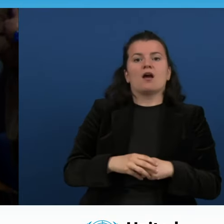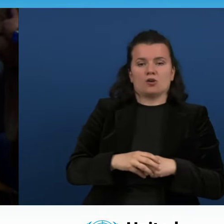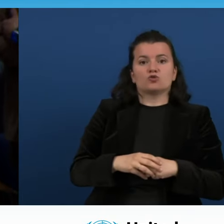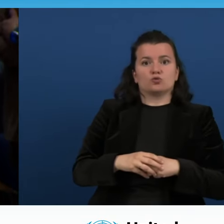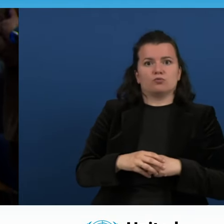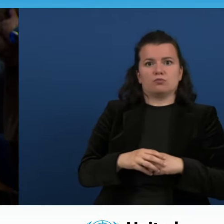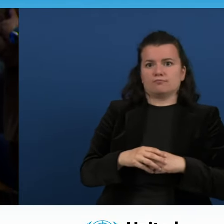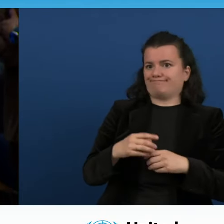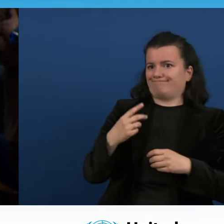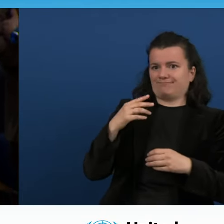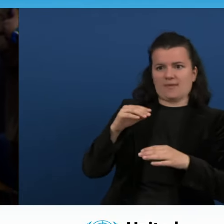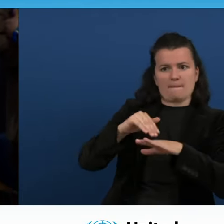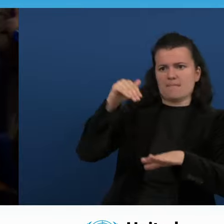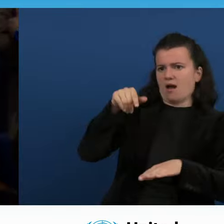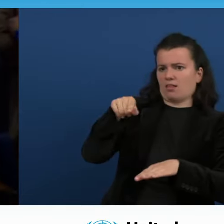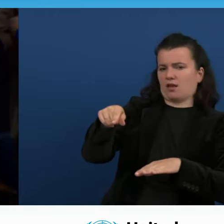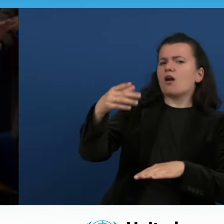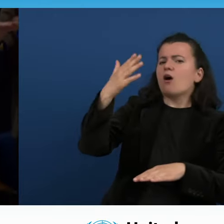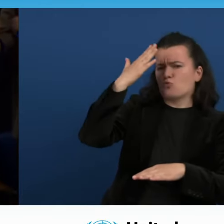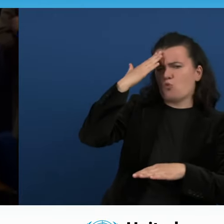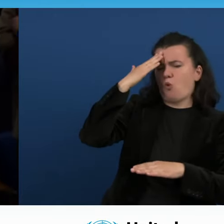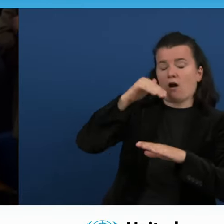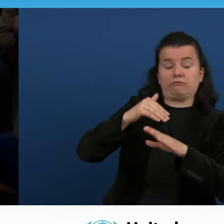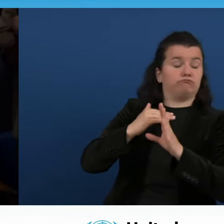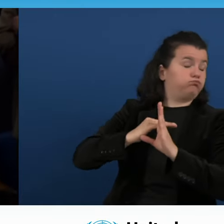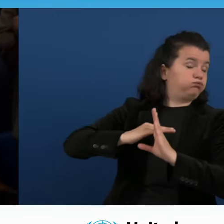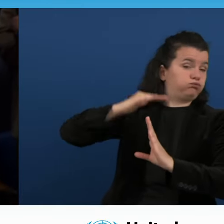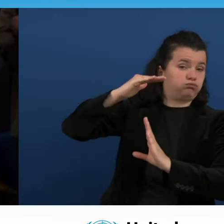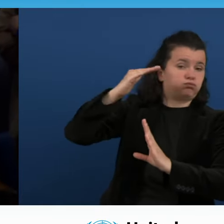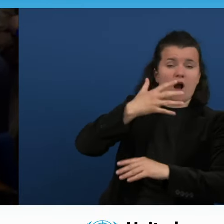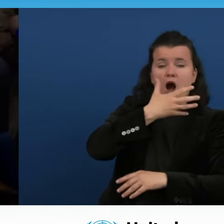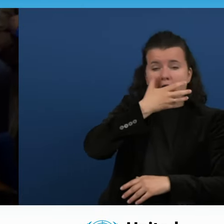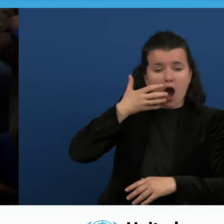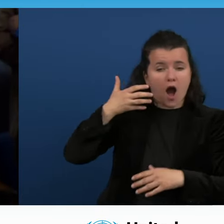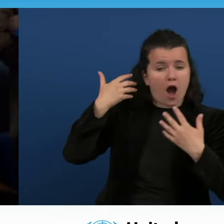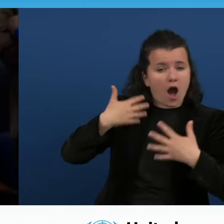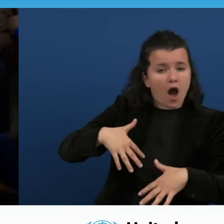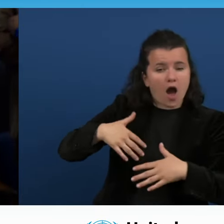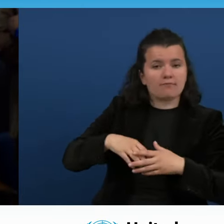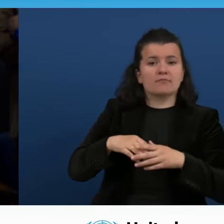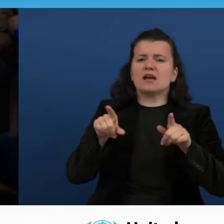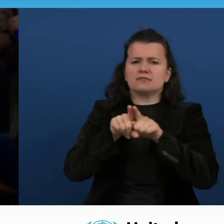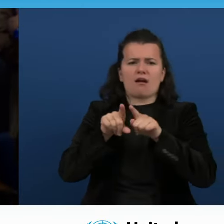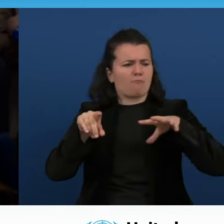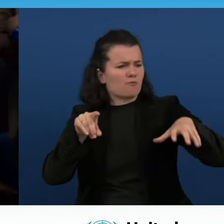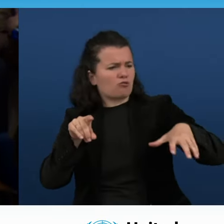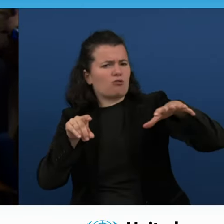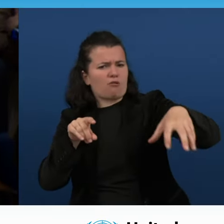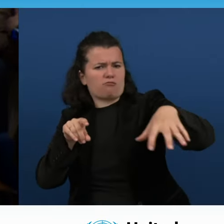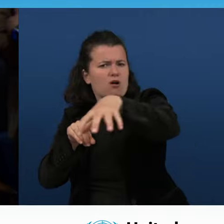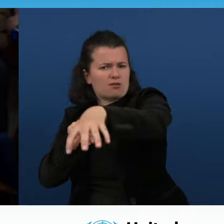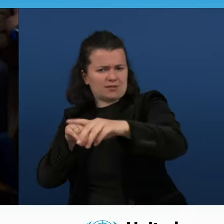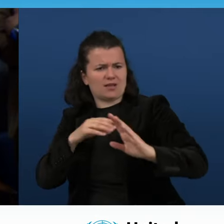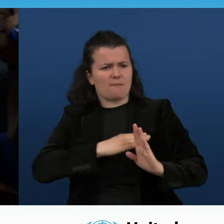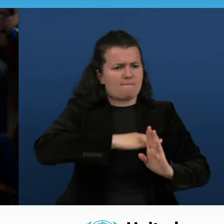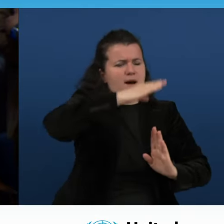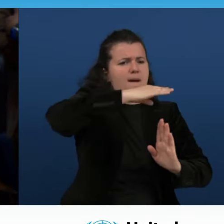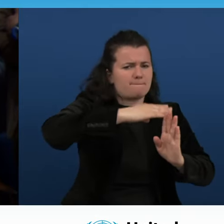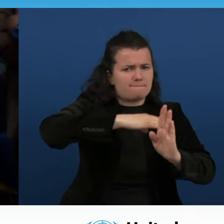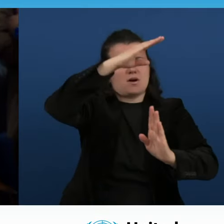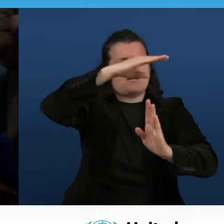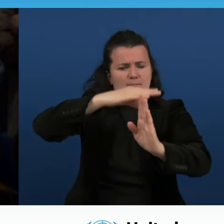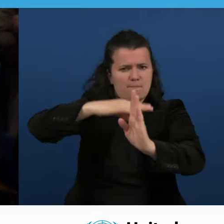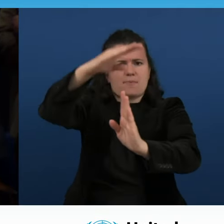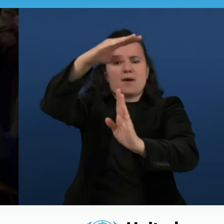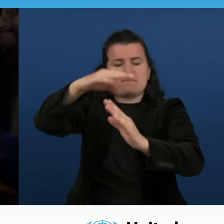and some other neighboring countries, but I'm sure a lot of us here are seeing a change in our home countries. And this is